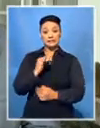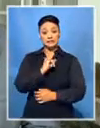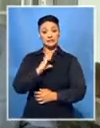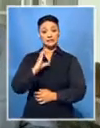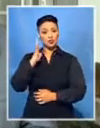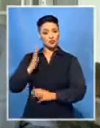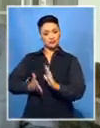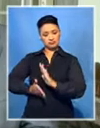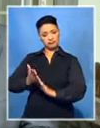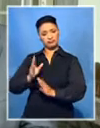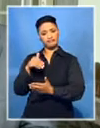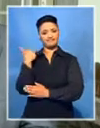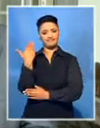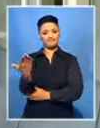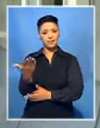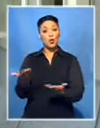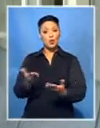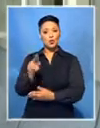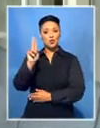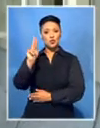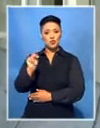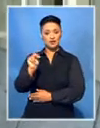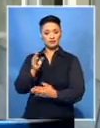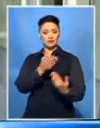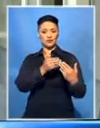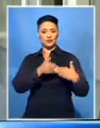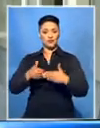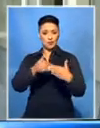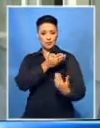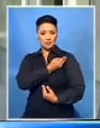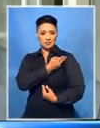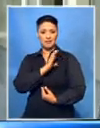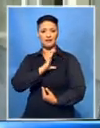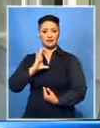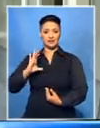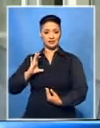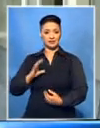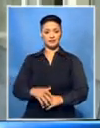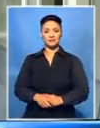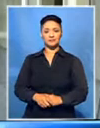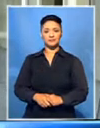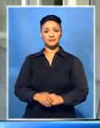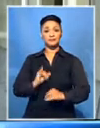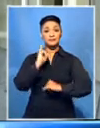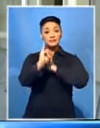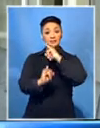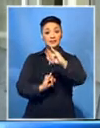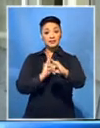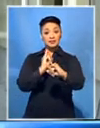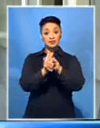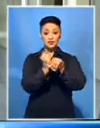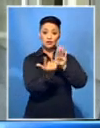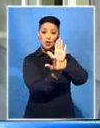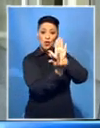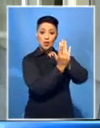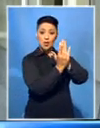refer the matter to the UN Security Council. The violation of the law, of international law, has mostly embarrassment and